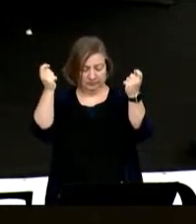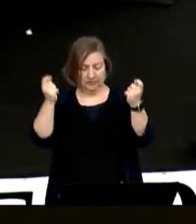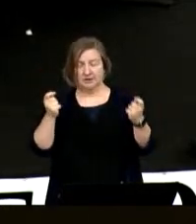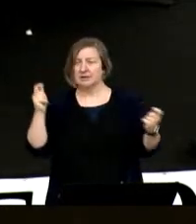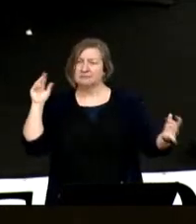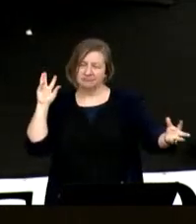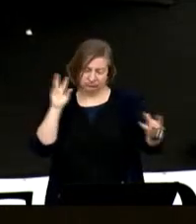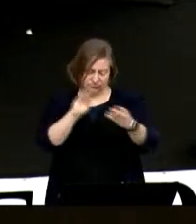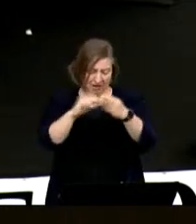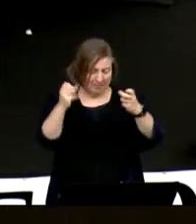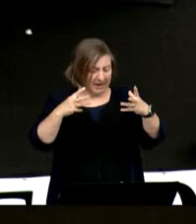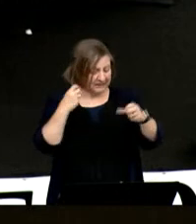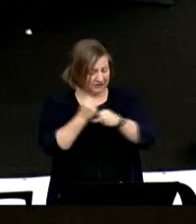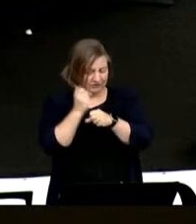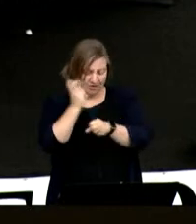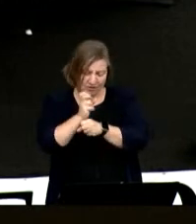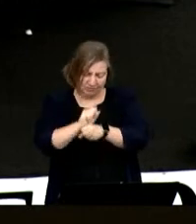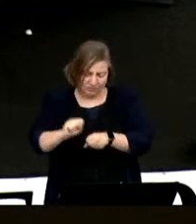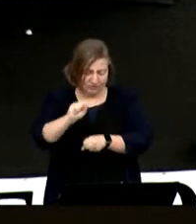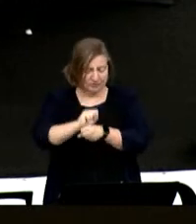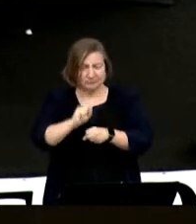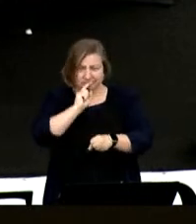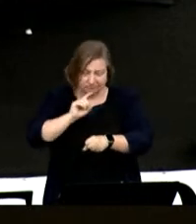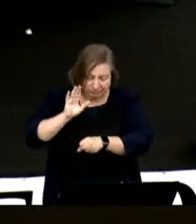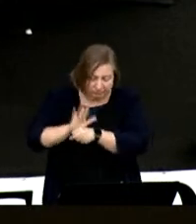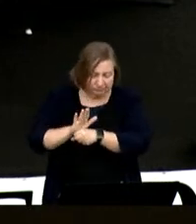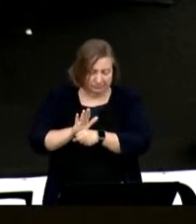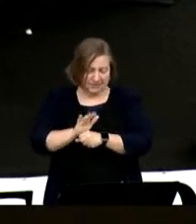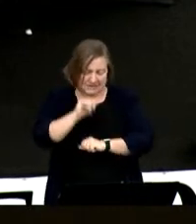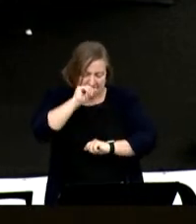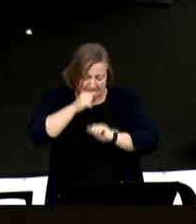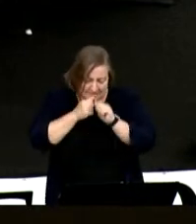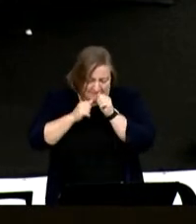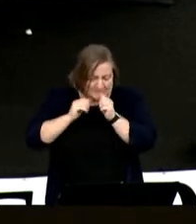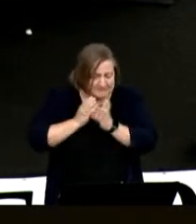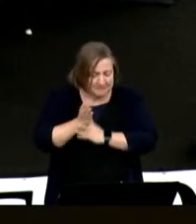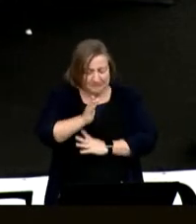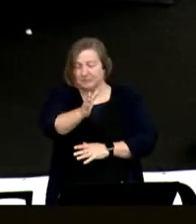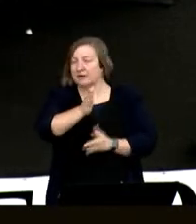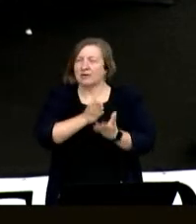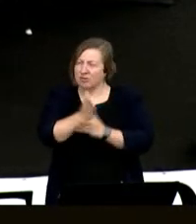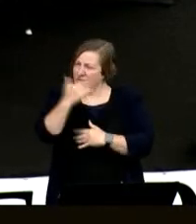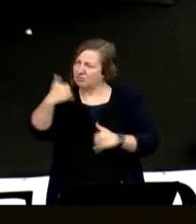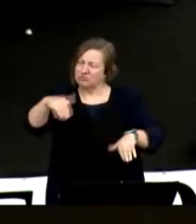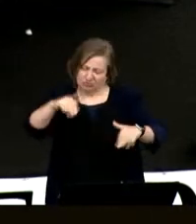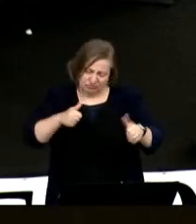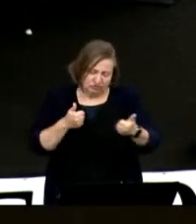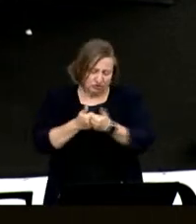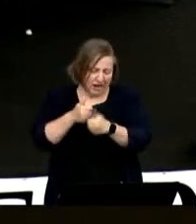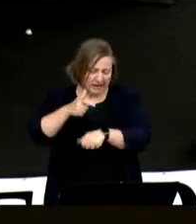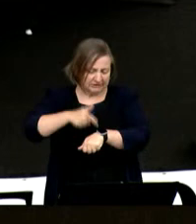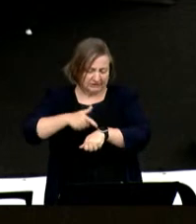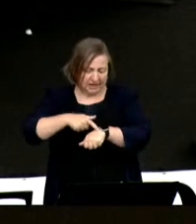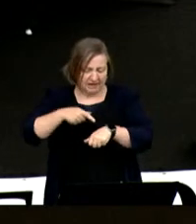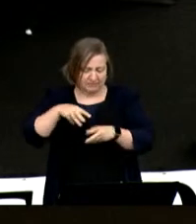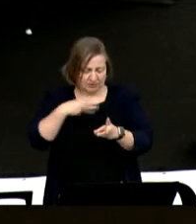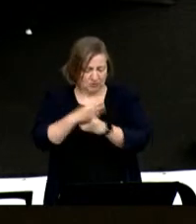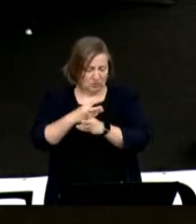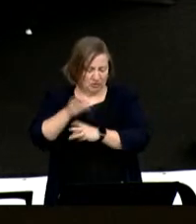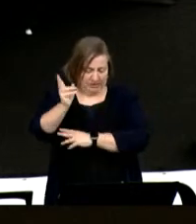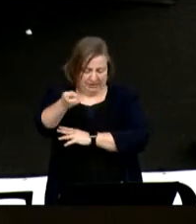the culmination of years of hard work, dedication, and perseverance through one of the most challenging times in the world's